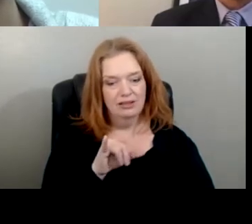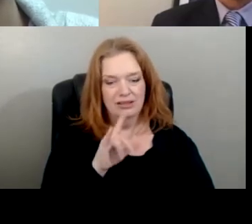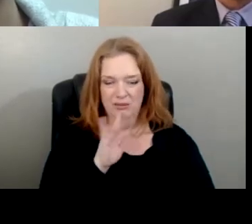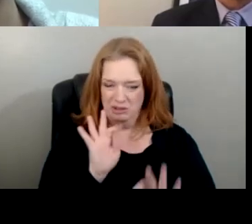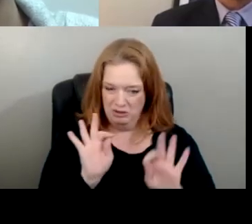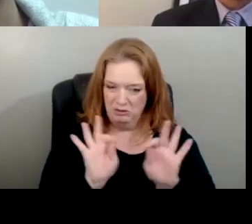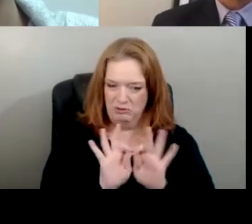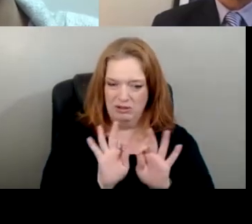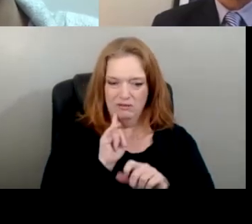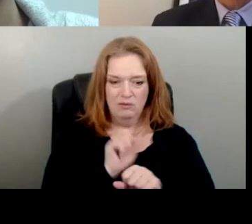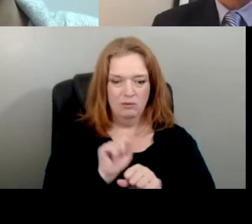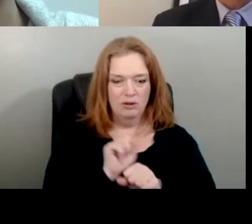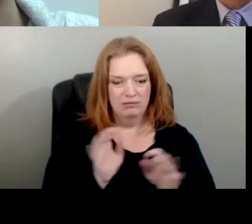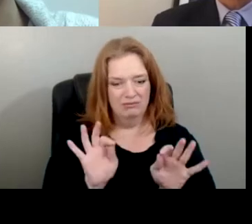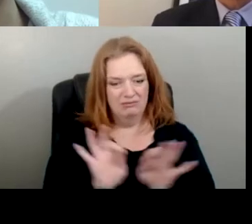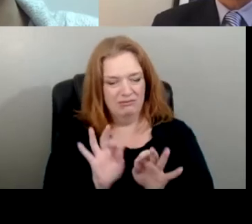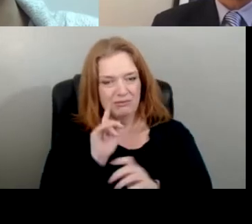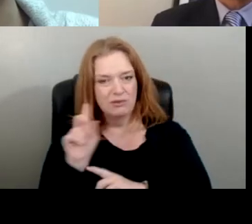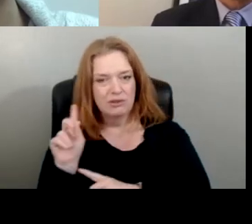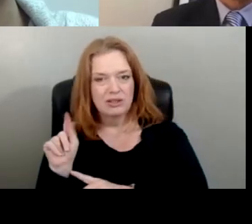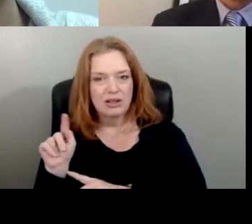data, especially because